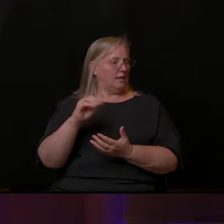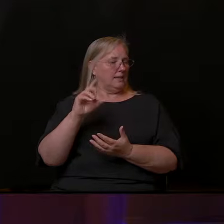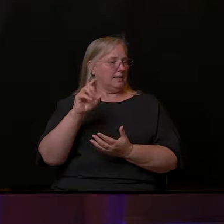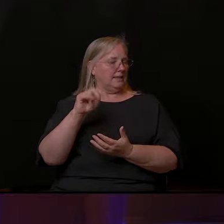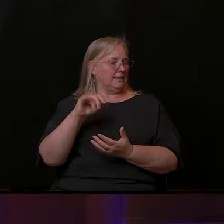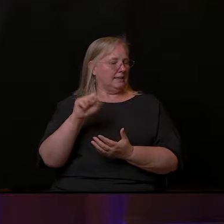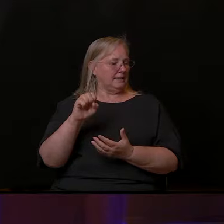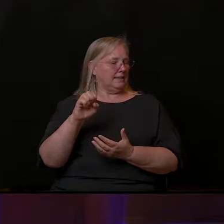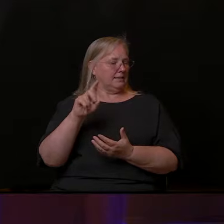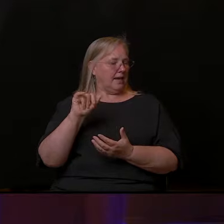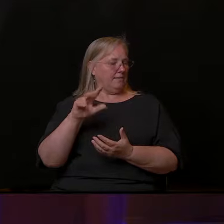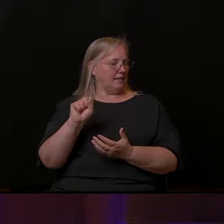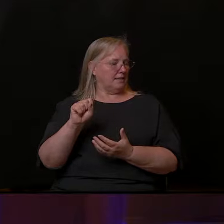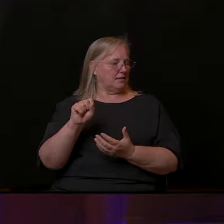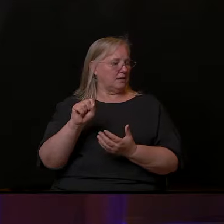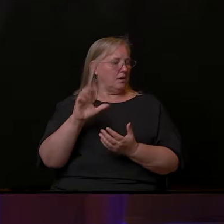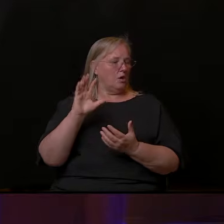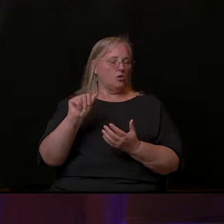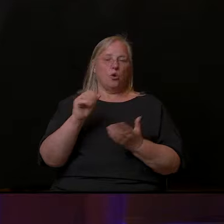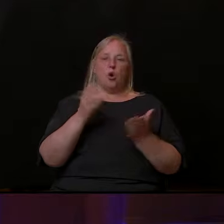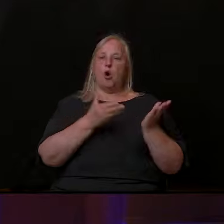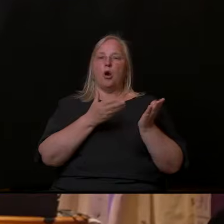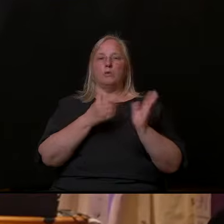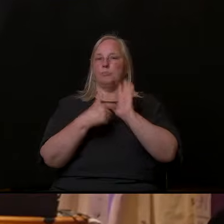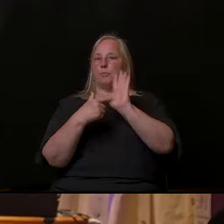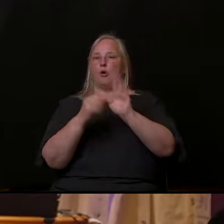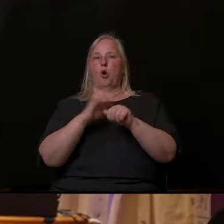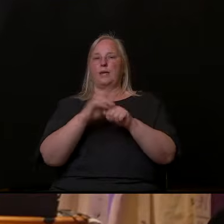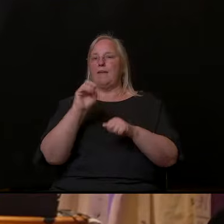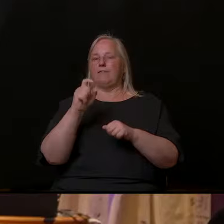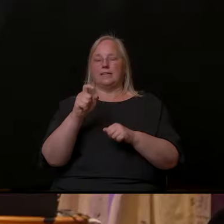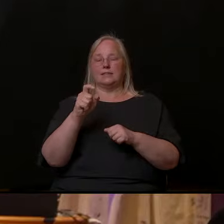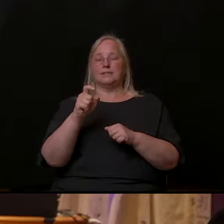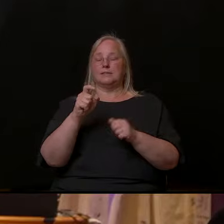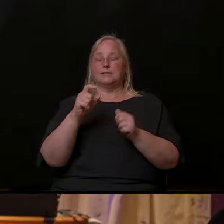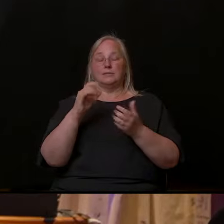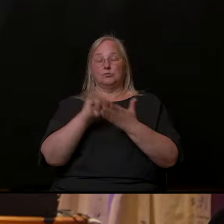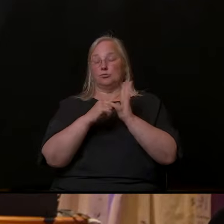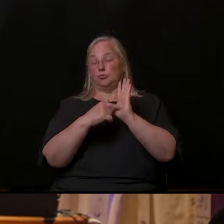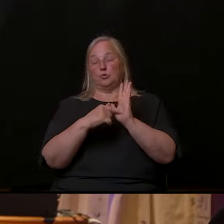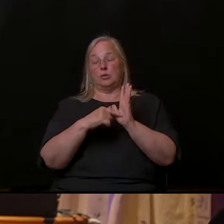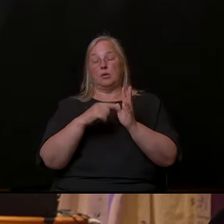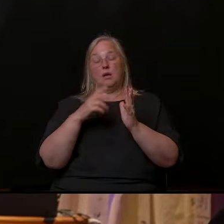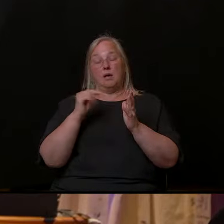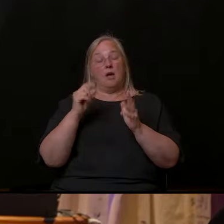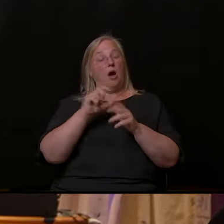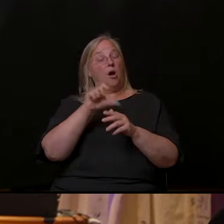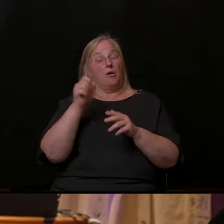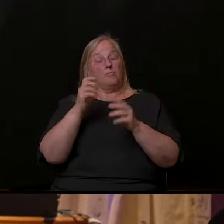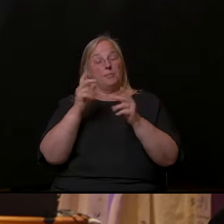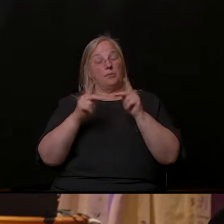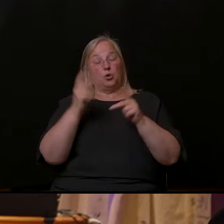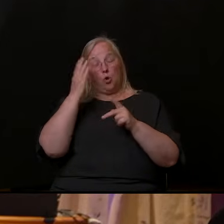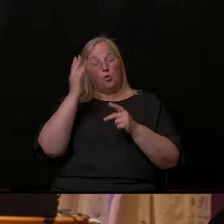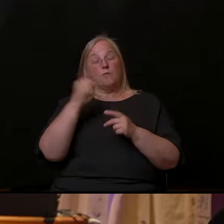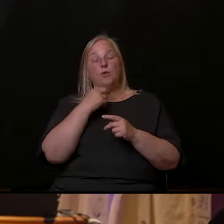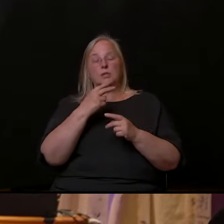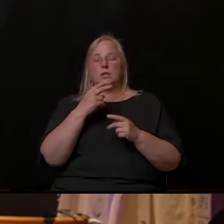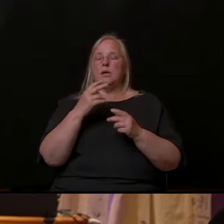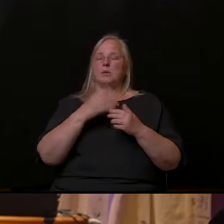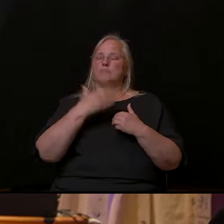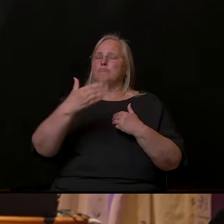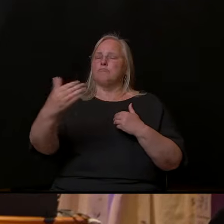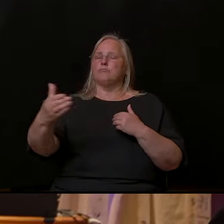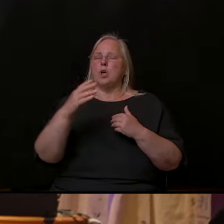so that others would know your voice as an artist. Over time, your editorial voice grew stronger and